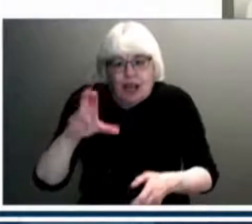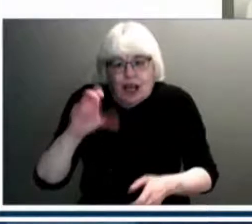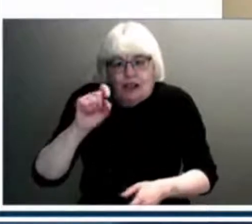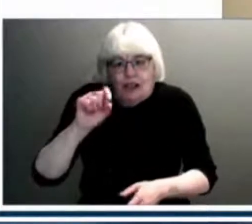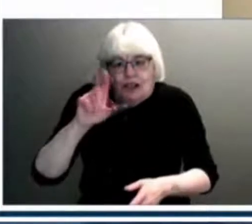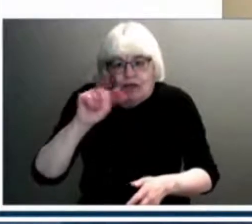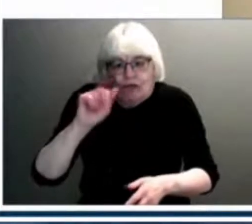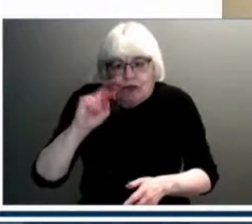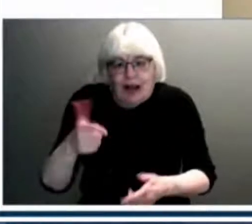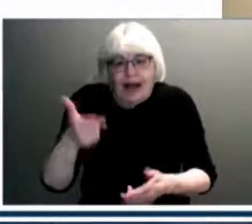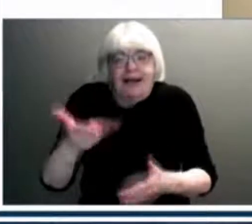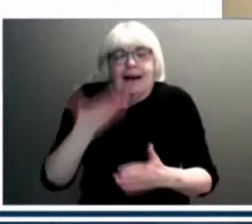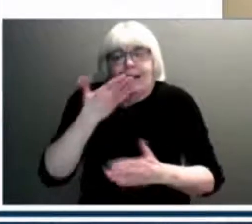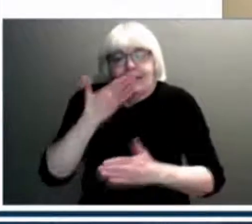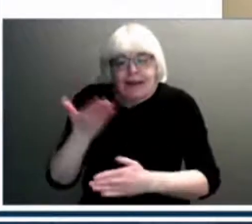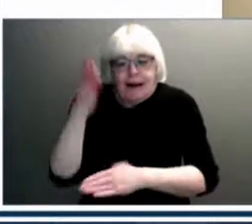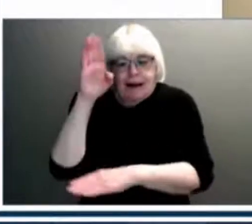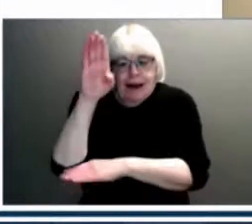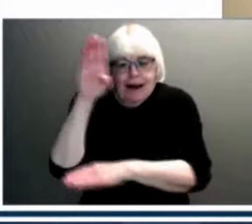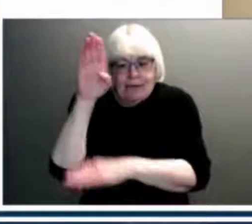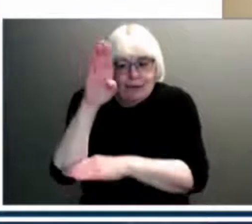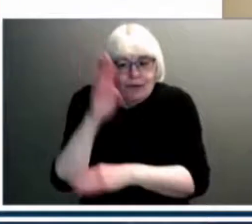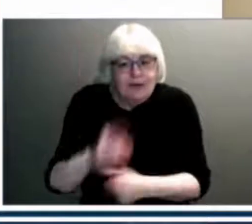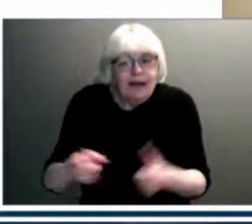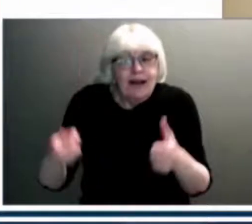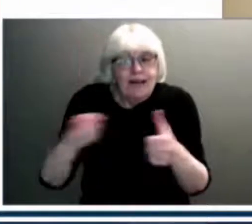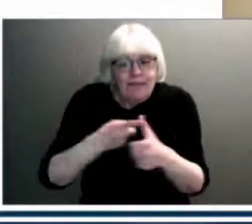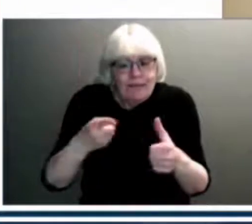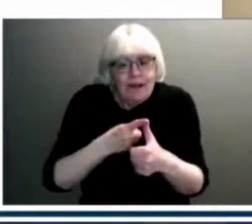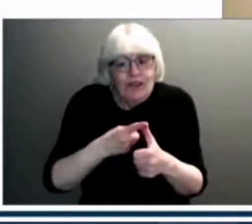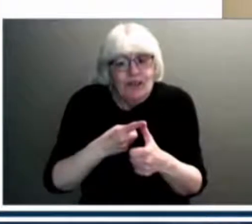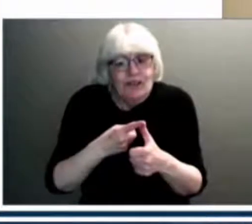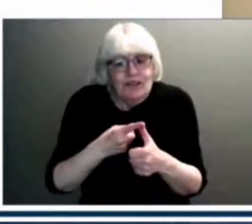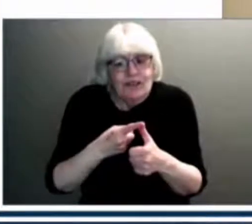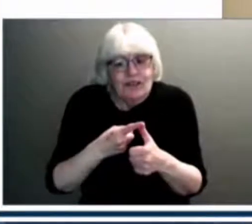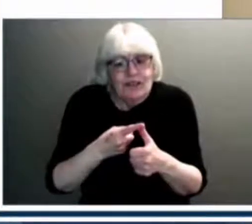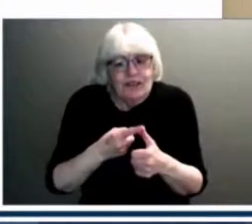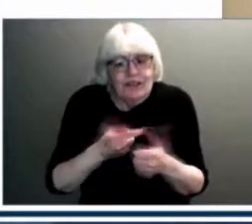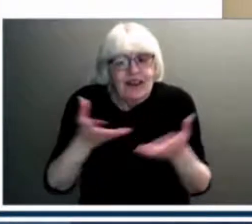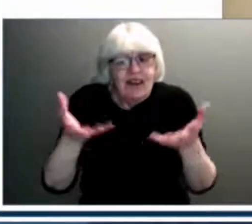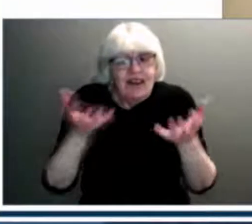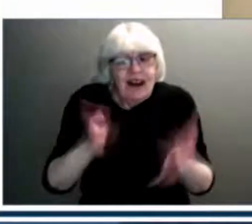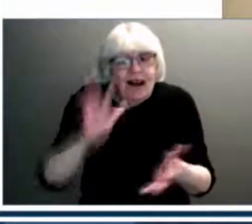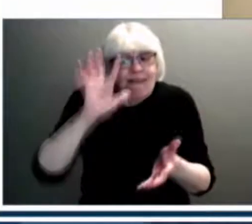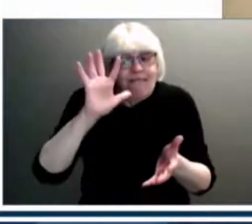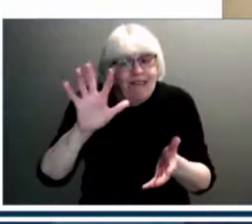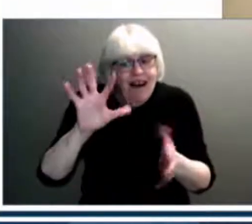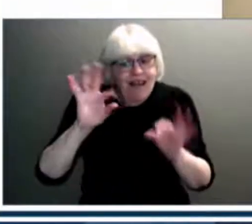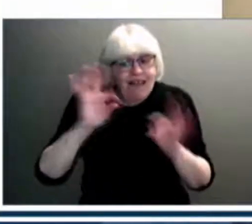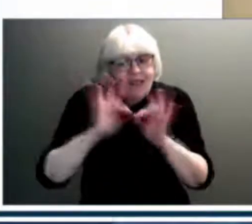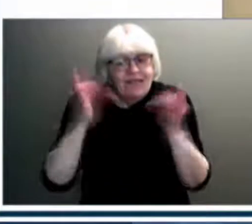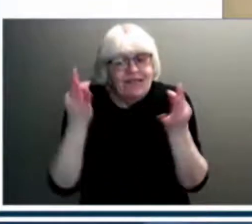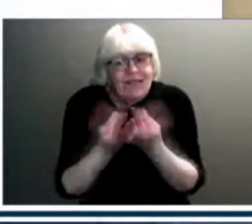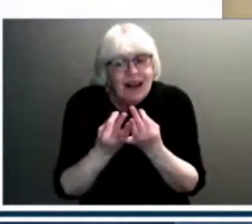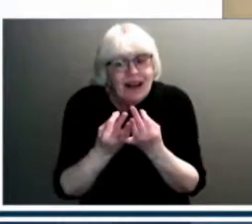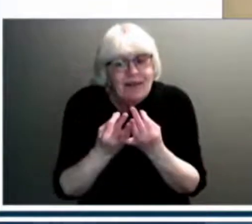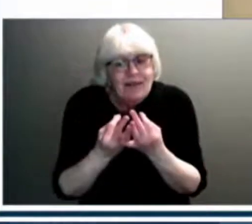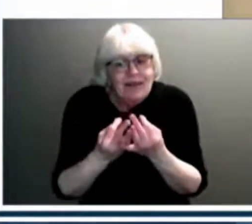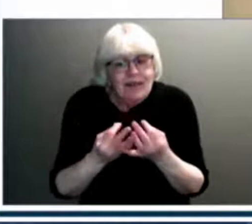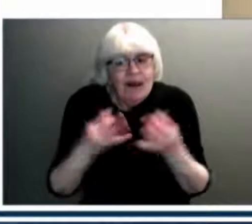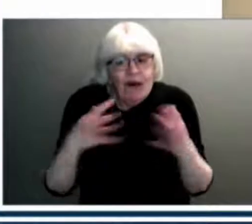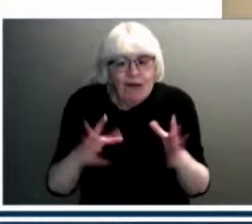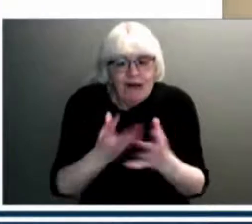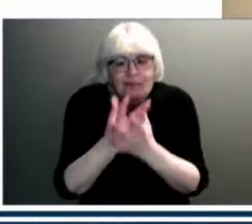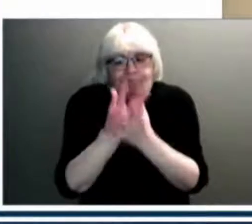Today, I want to offer my deepest sympathies to the 5 families who lost loved ones due to COVID this past week.